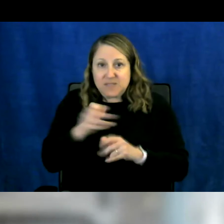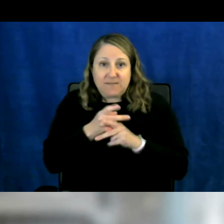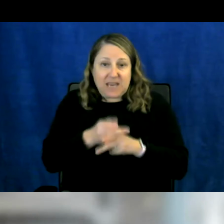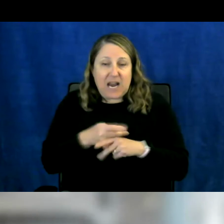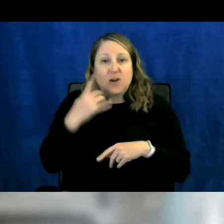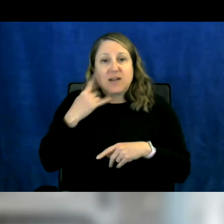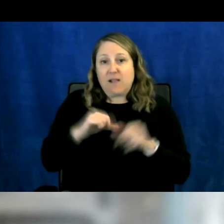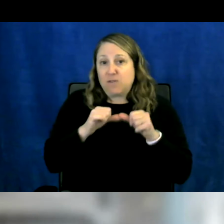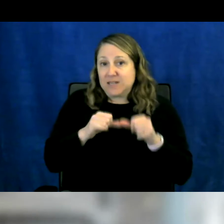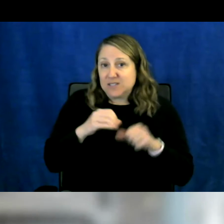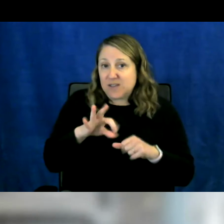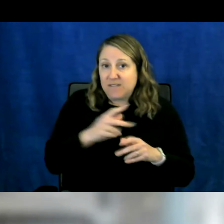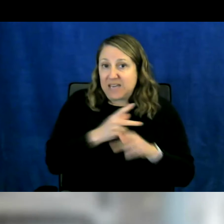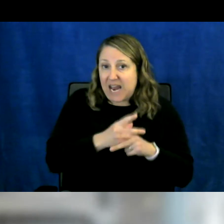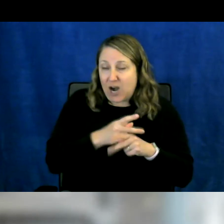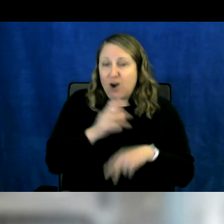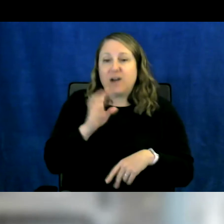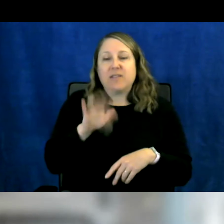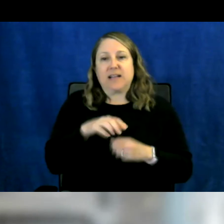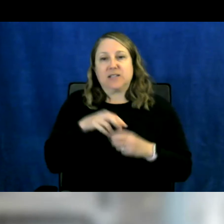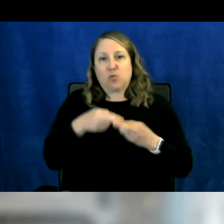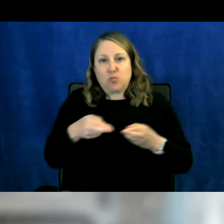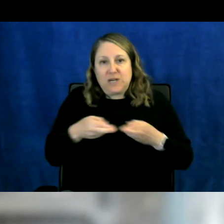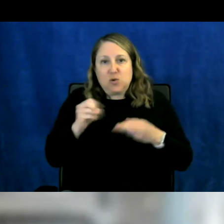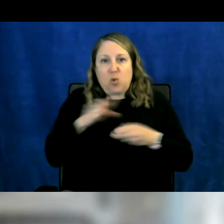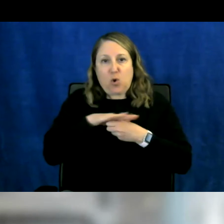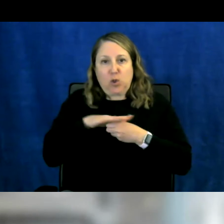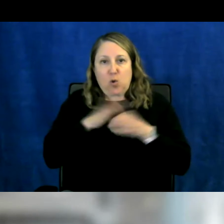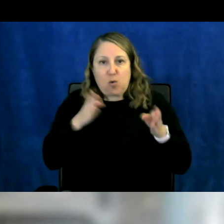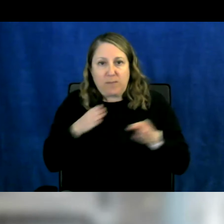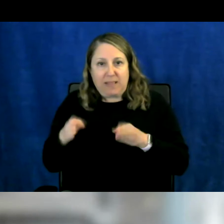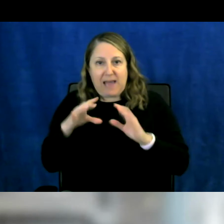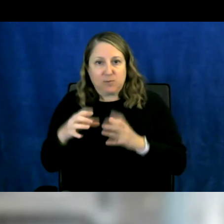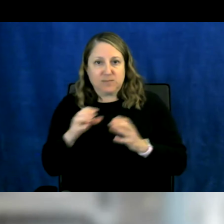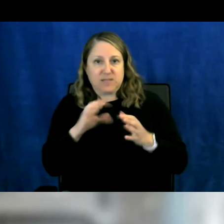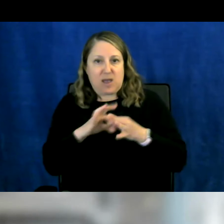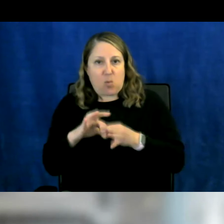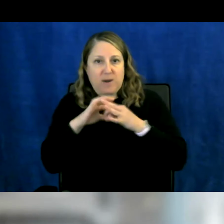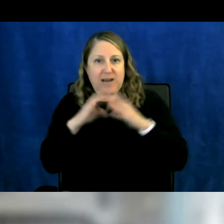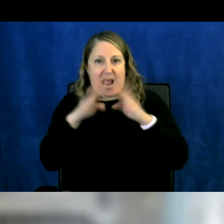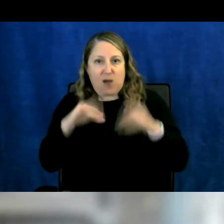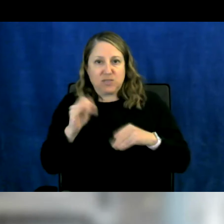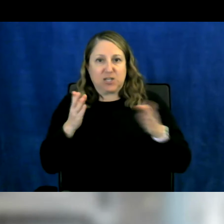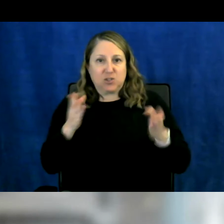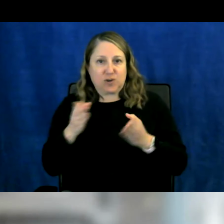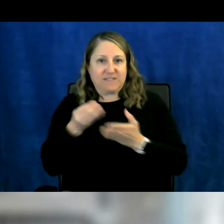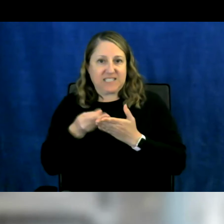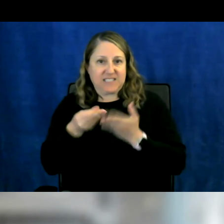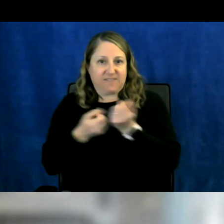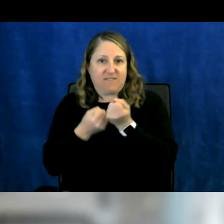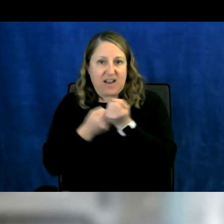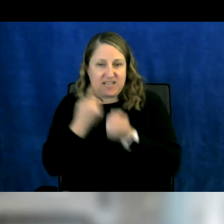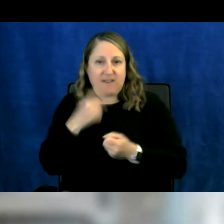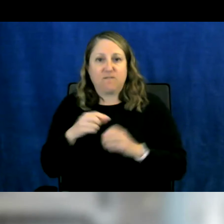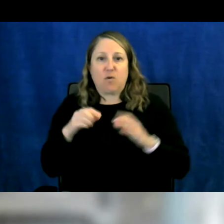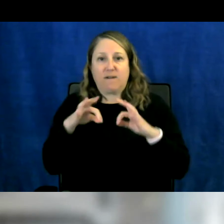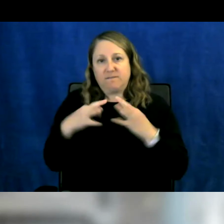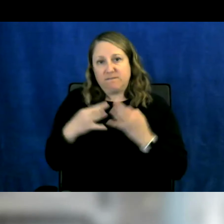of Care, which are regional or local planning bodies that coordinate housing and services funding for families and